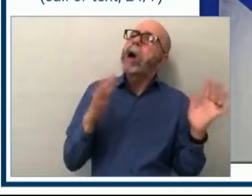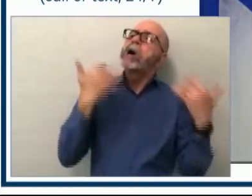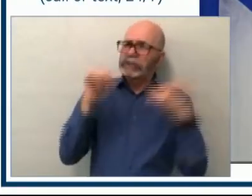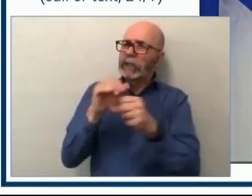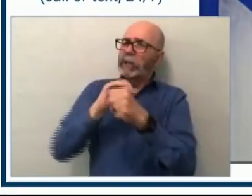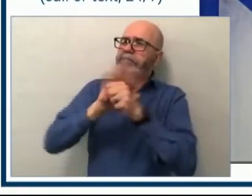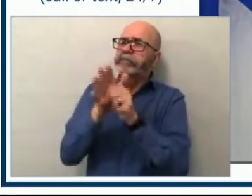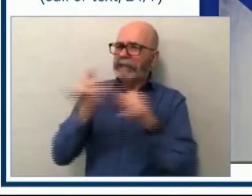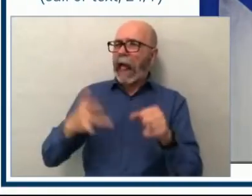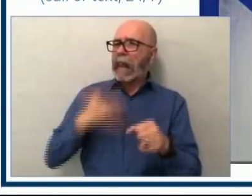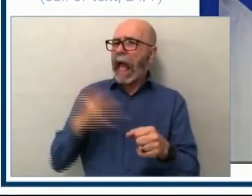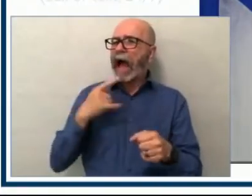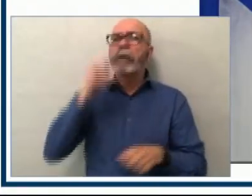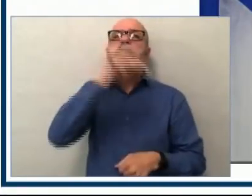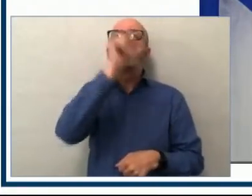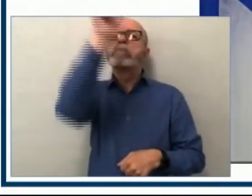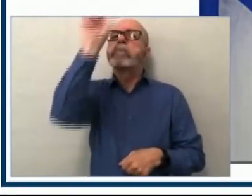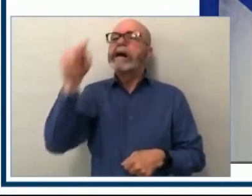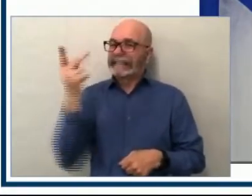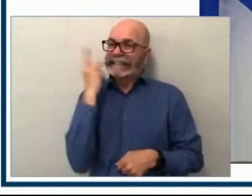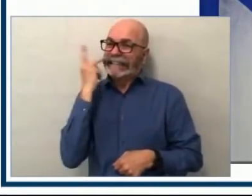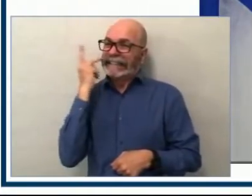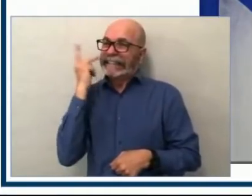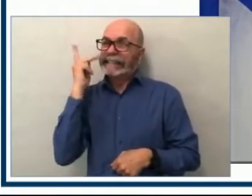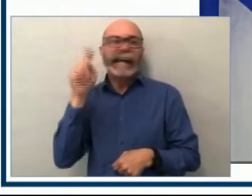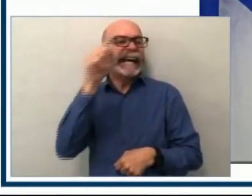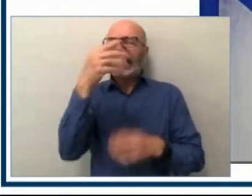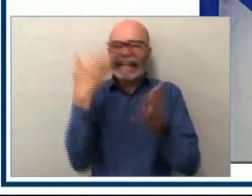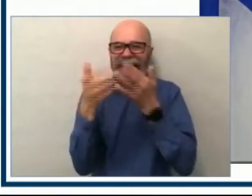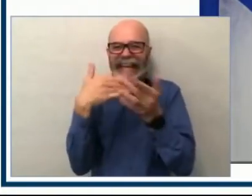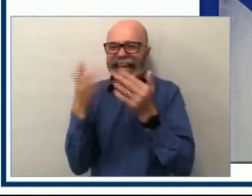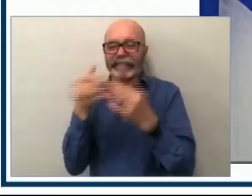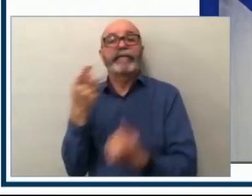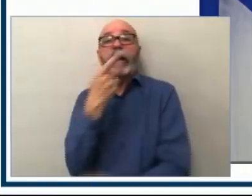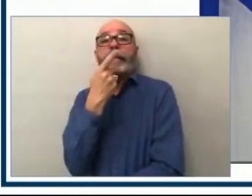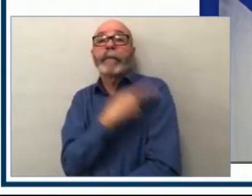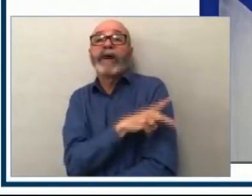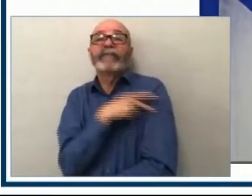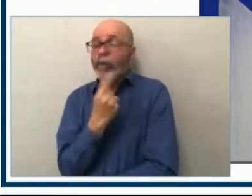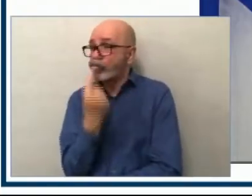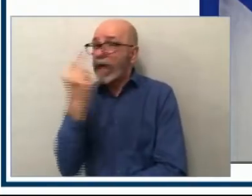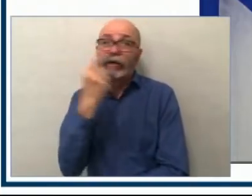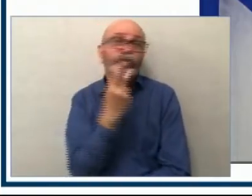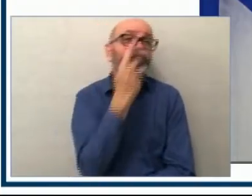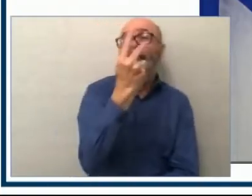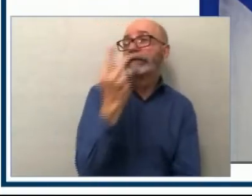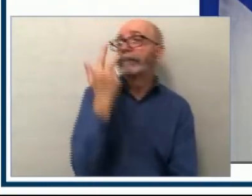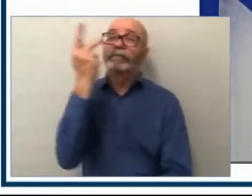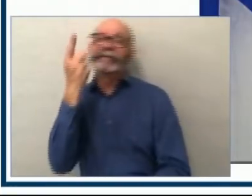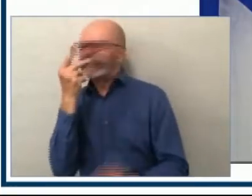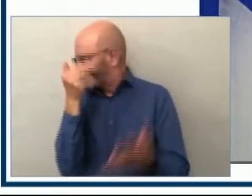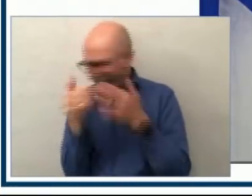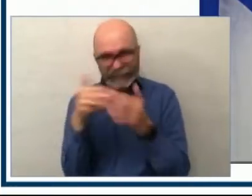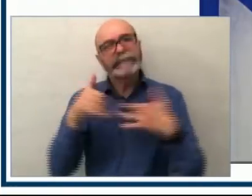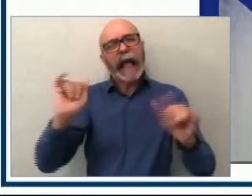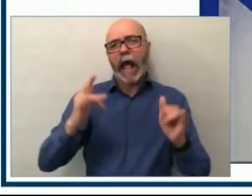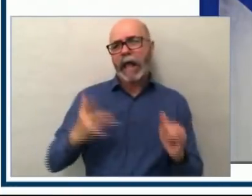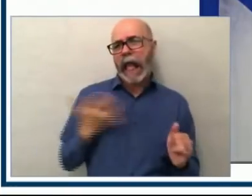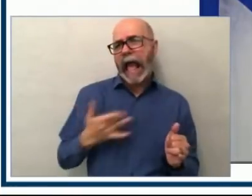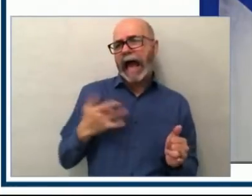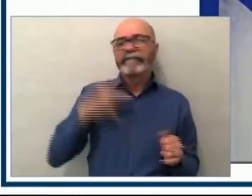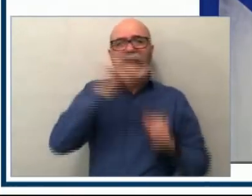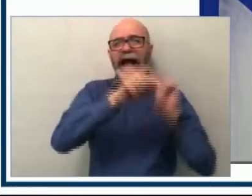zones in our province. Maybe it's 1 case or 2, but COVID is still here. Those that test positive are